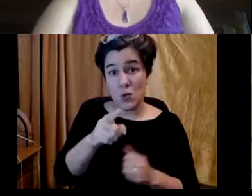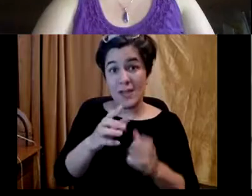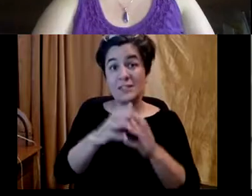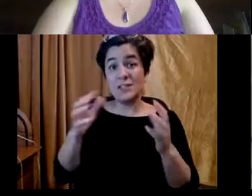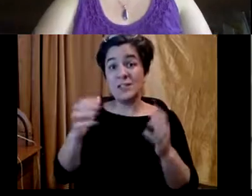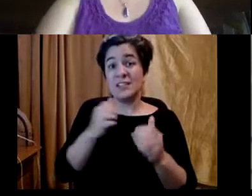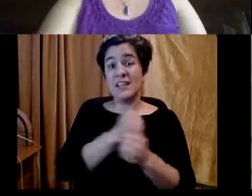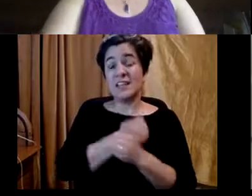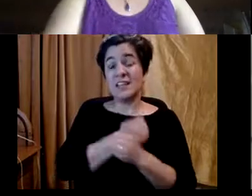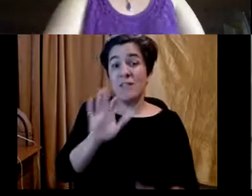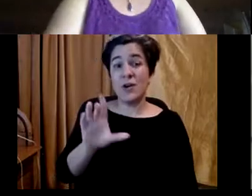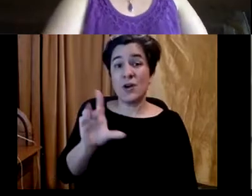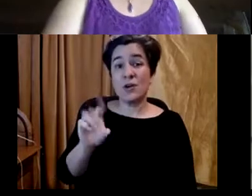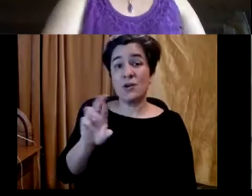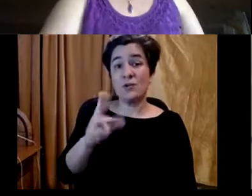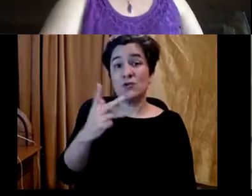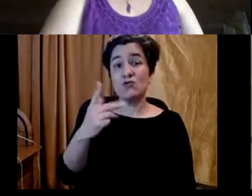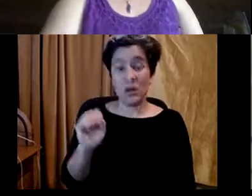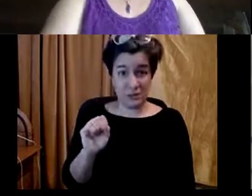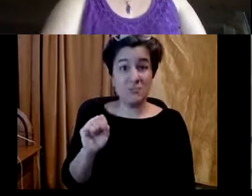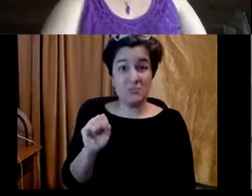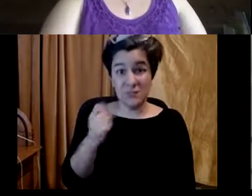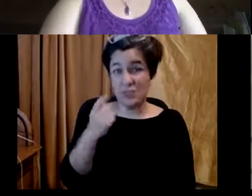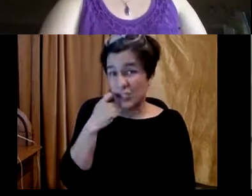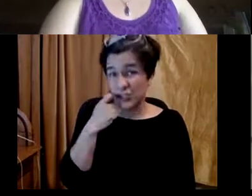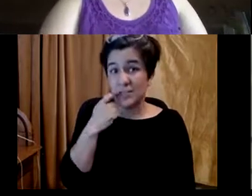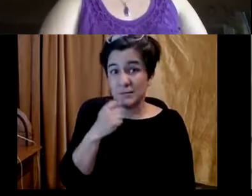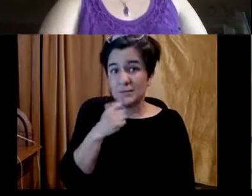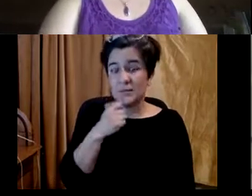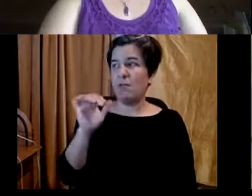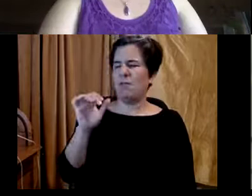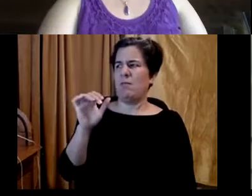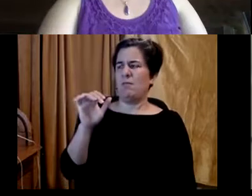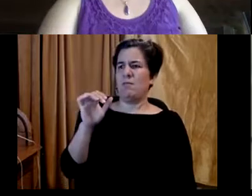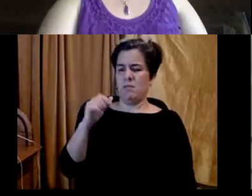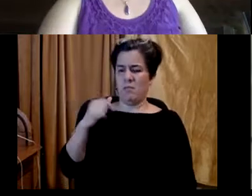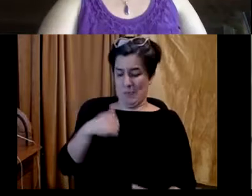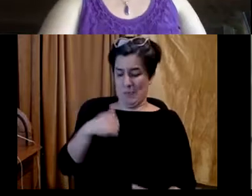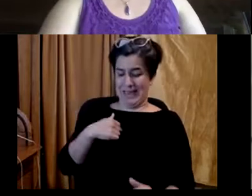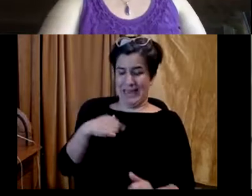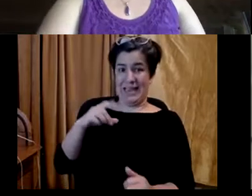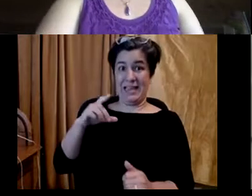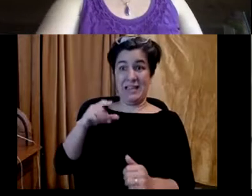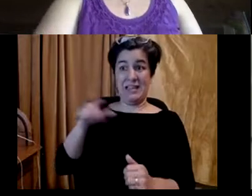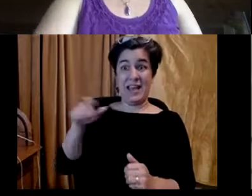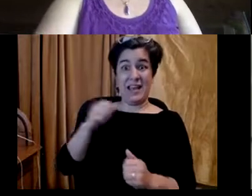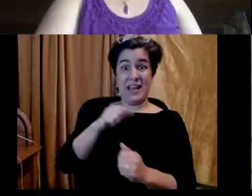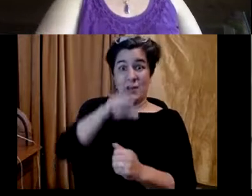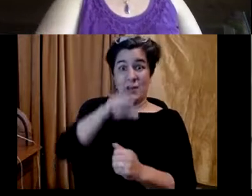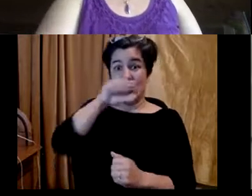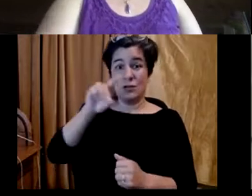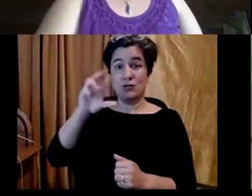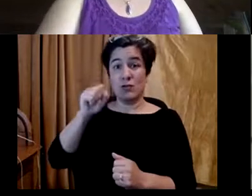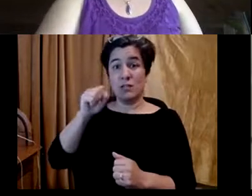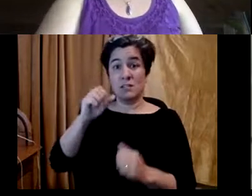And that was horrible. Like that, the processing of that for me was like the worst thing ever.